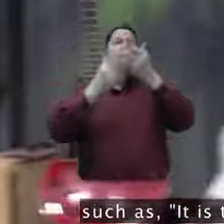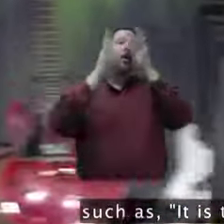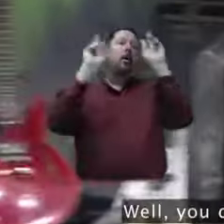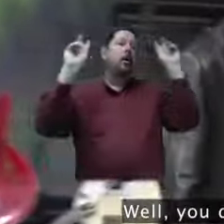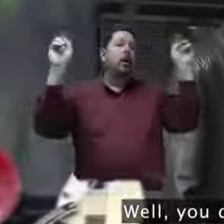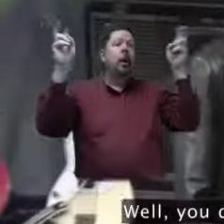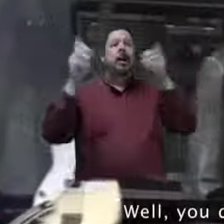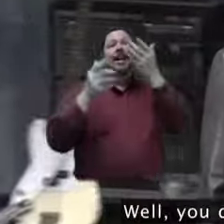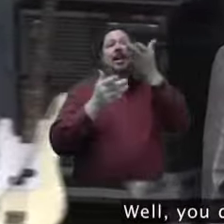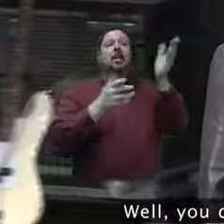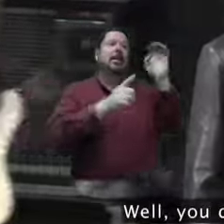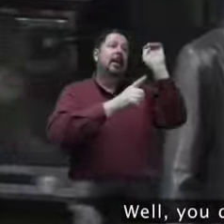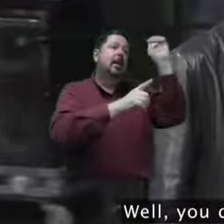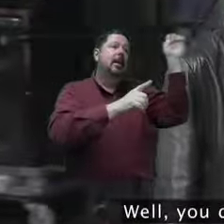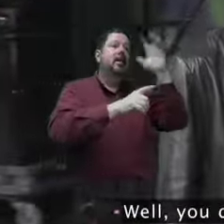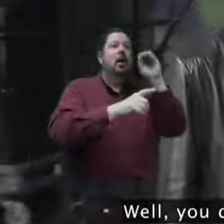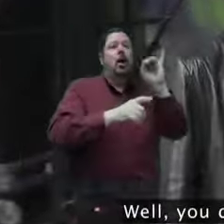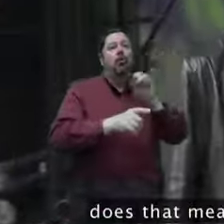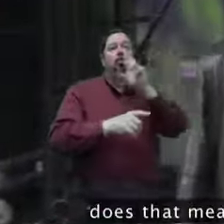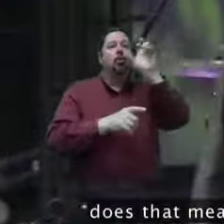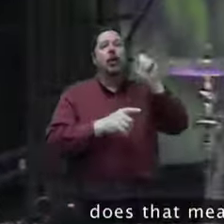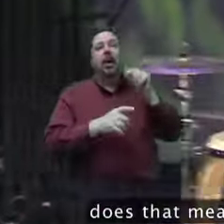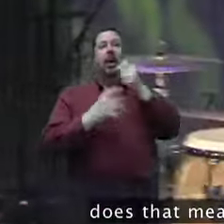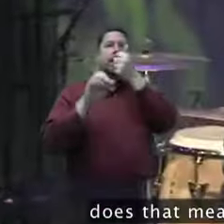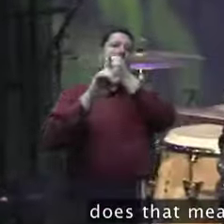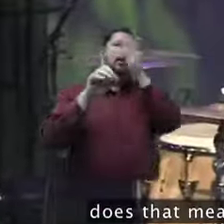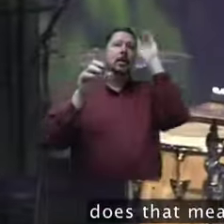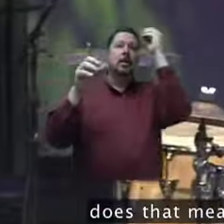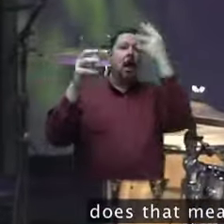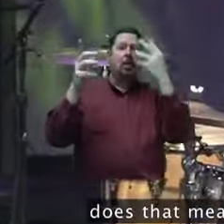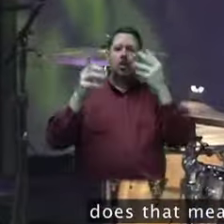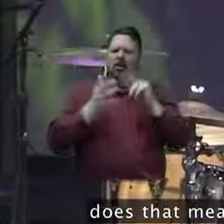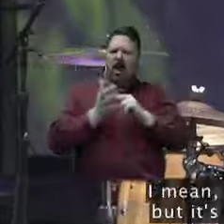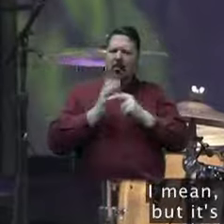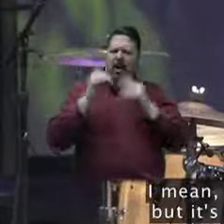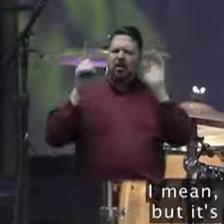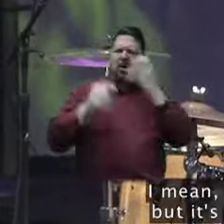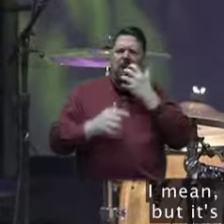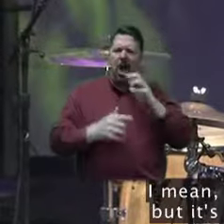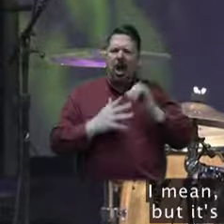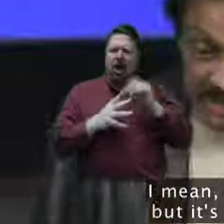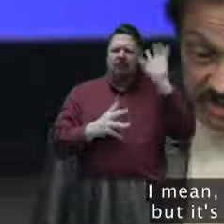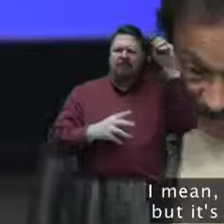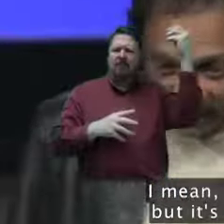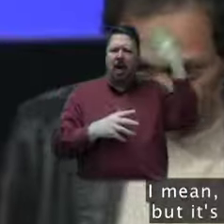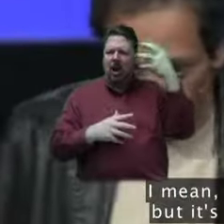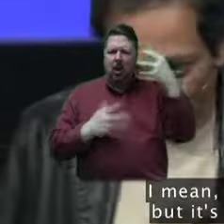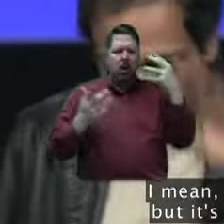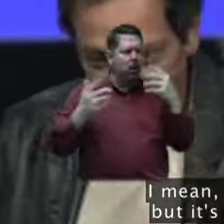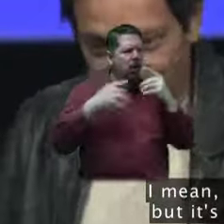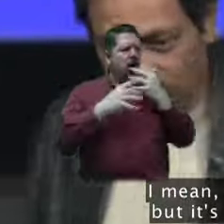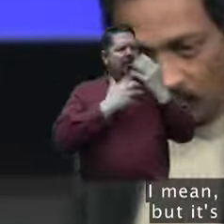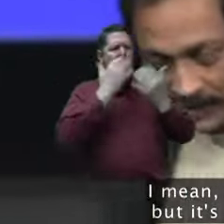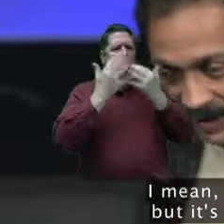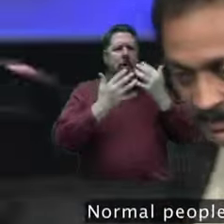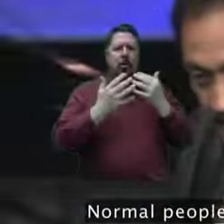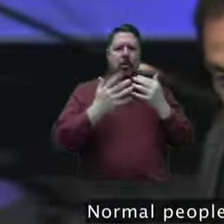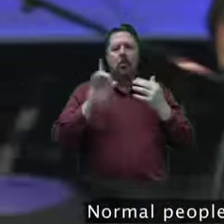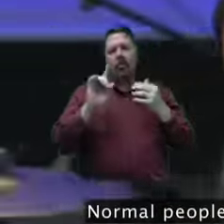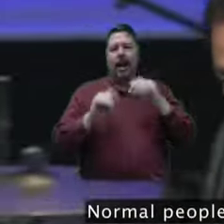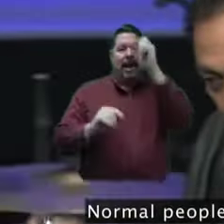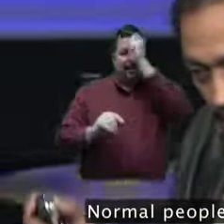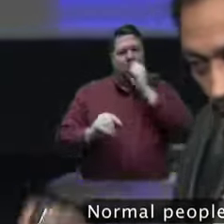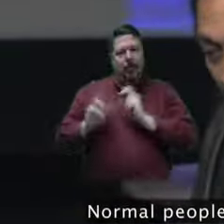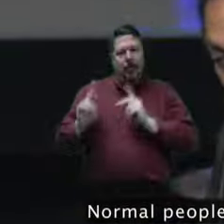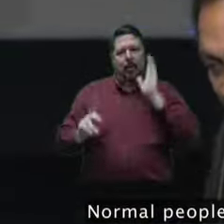Juliet is the sun. Well, you don't say Juliet is the sun. Does that mean she's a glowing ball of fire? mean, schizophrenics do that, but it's a different story, right?